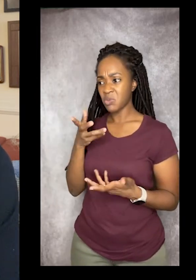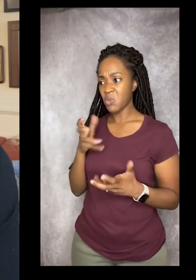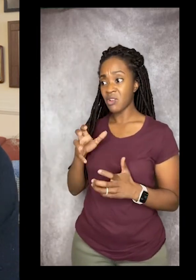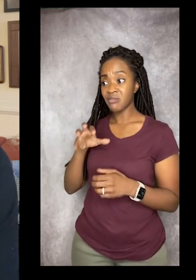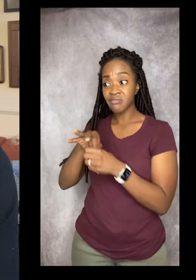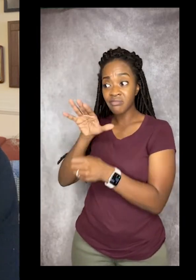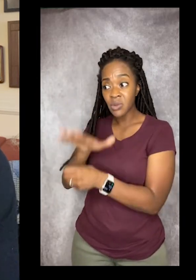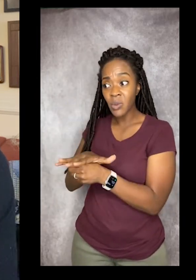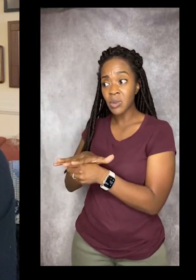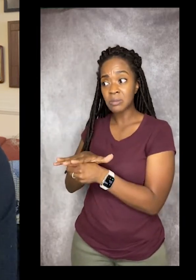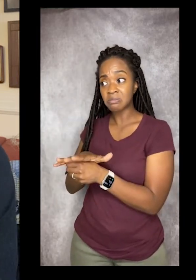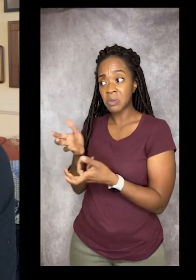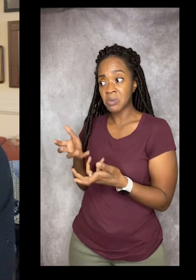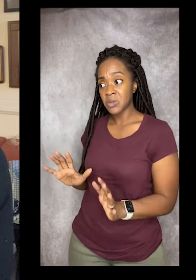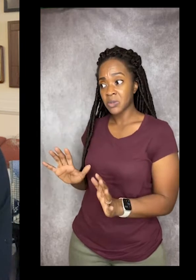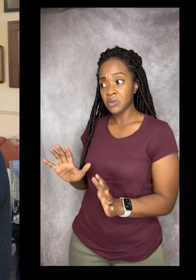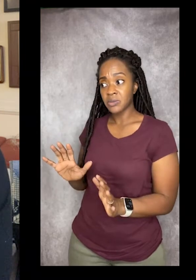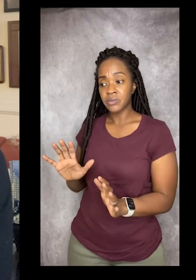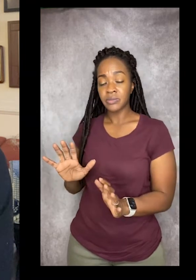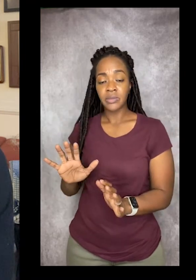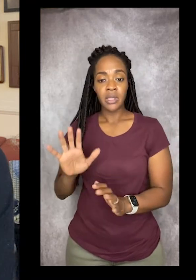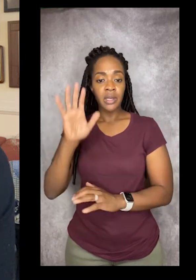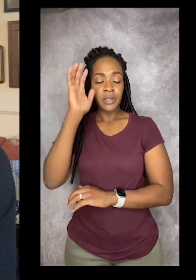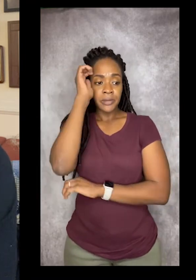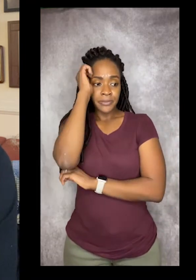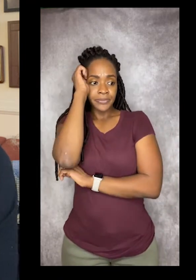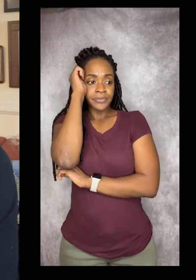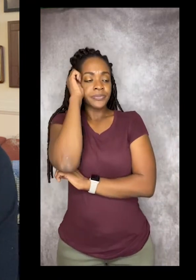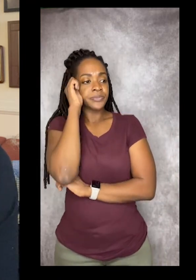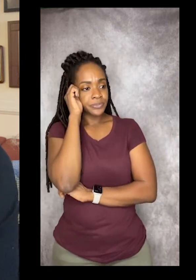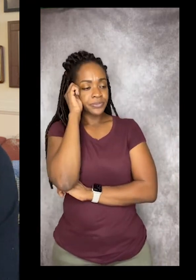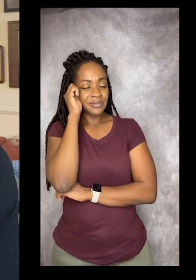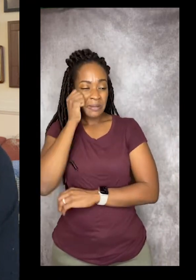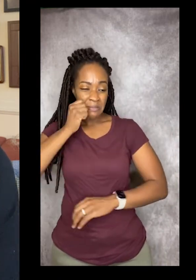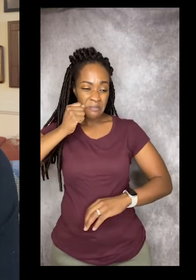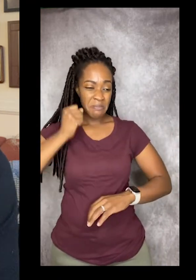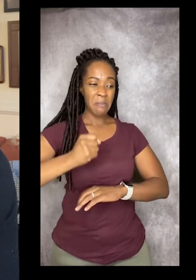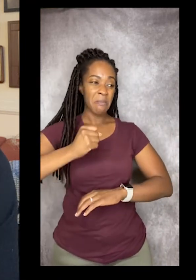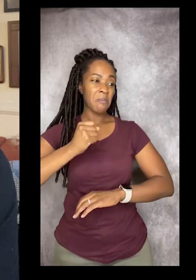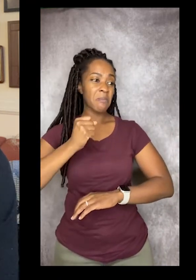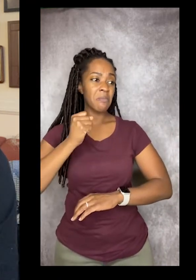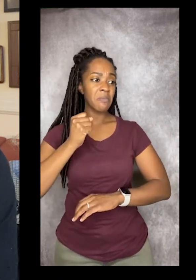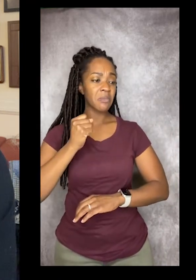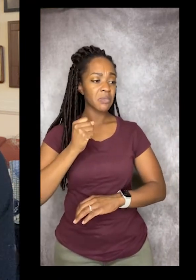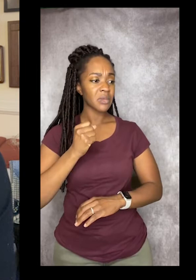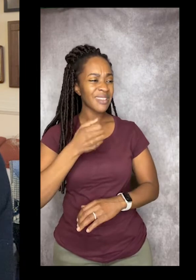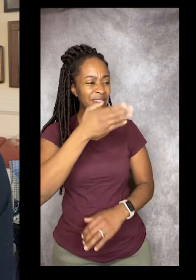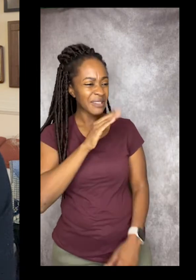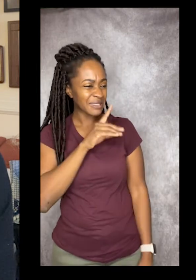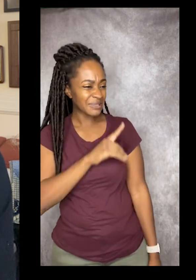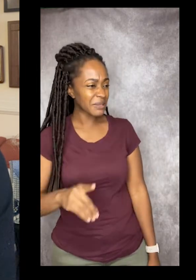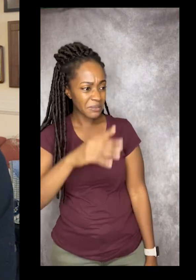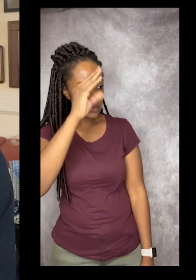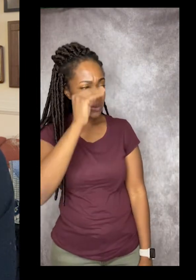soda? The old man removed one of his hands from his head to bang the table. God damn it,